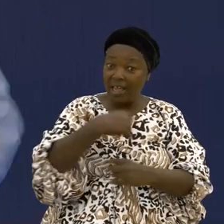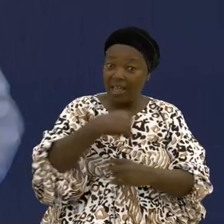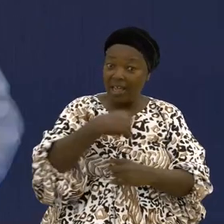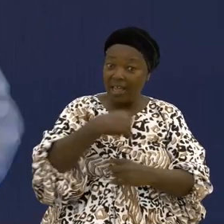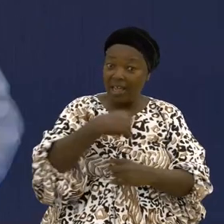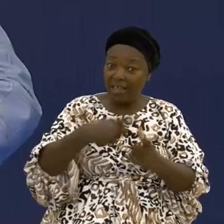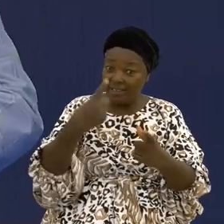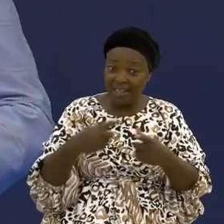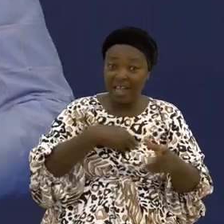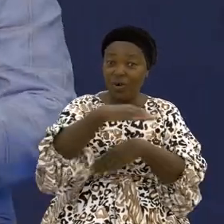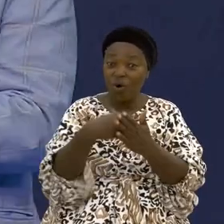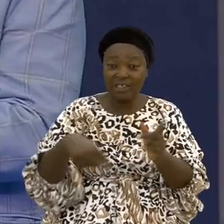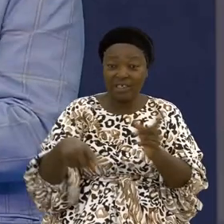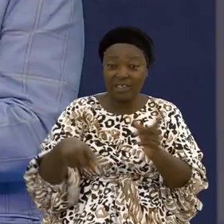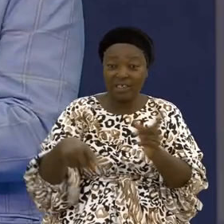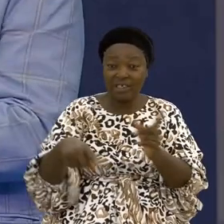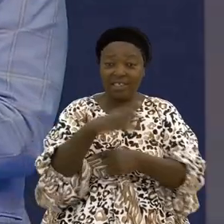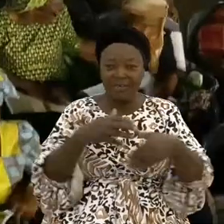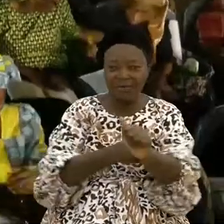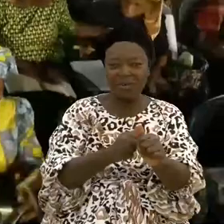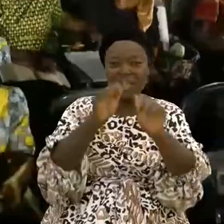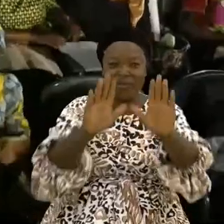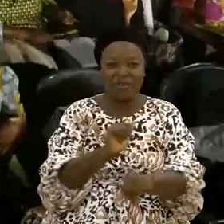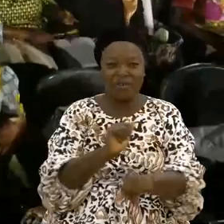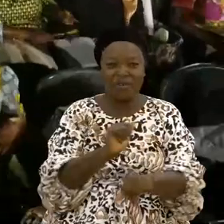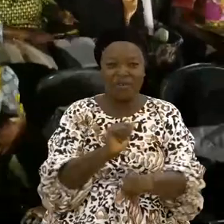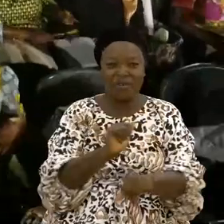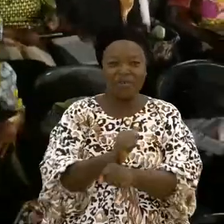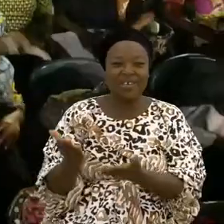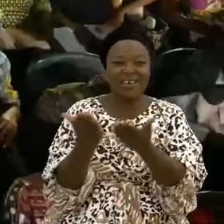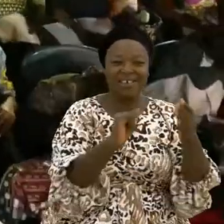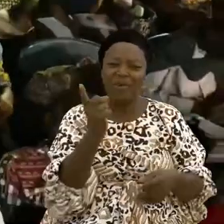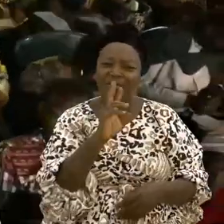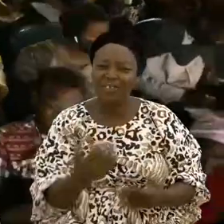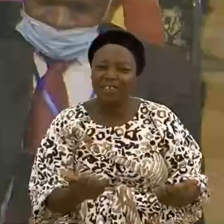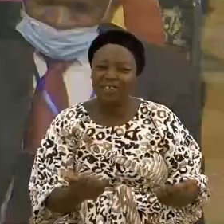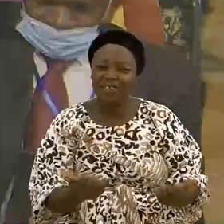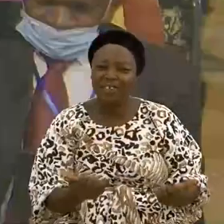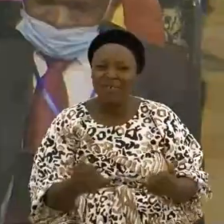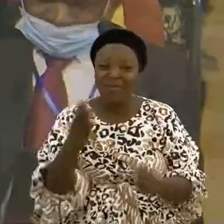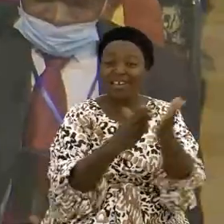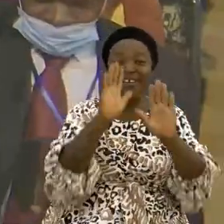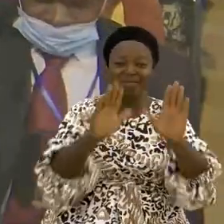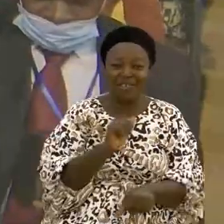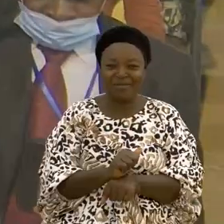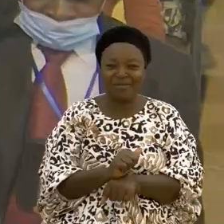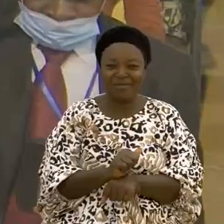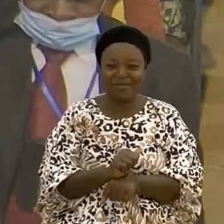follow. Miracle carrier. Where are you? You will carry miracle.